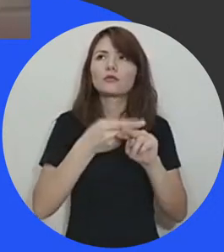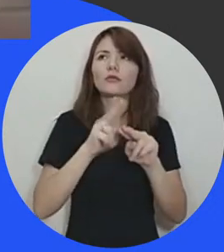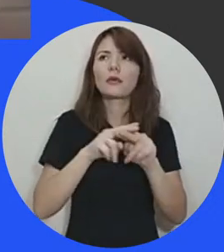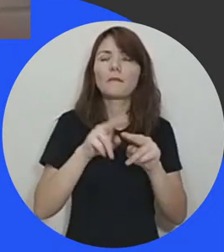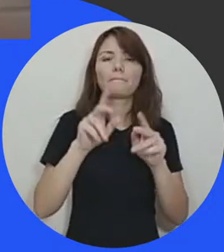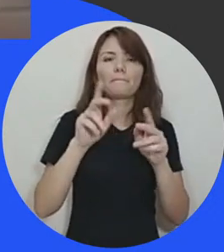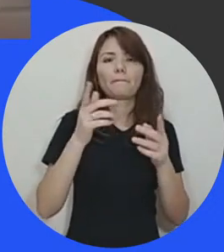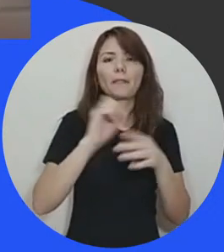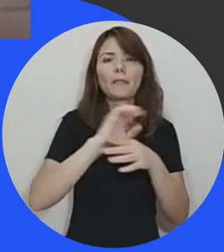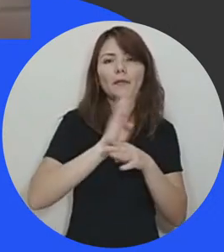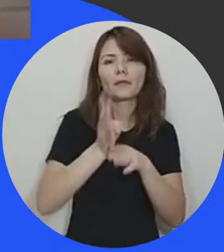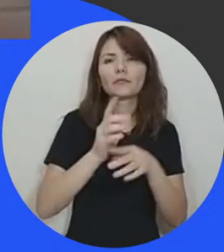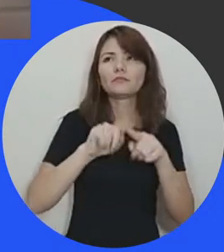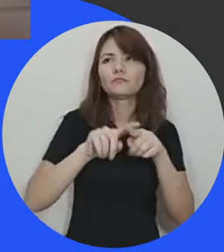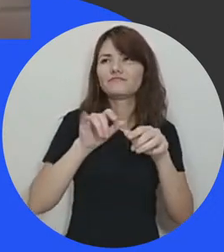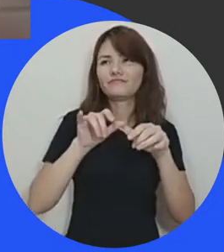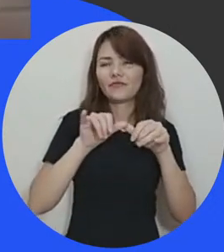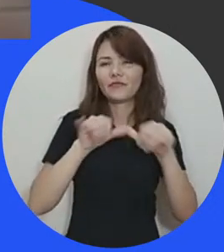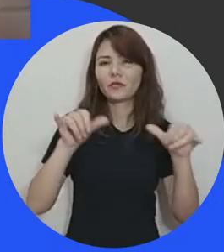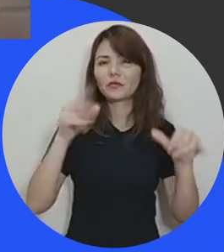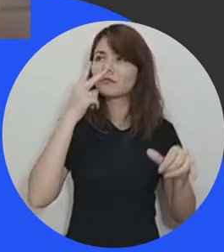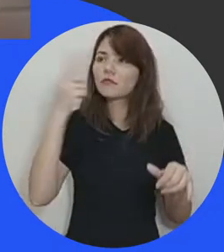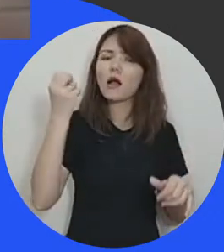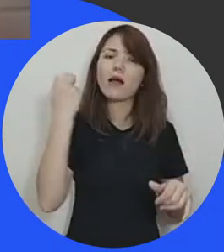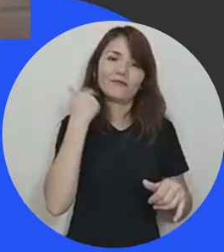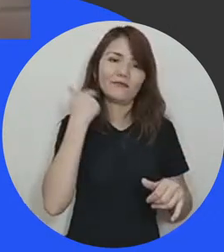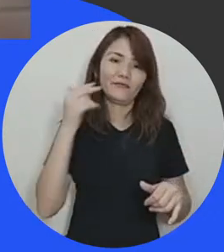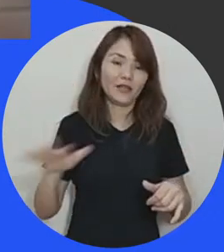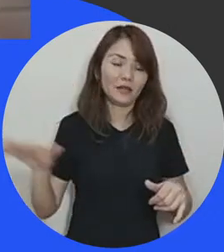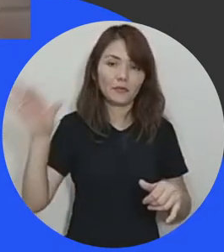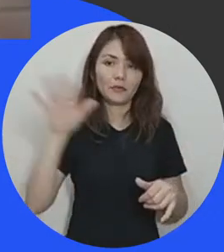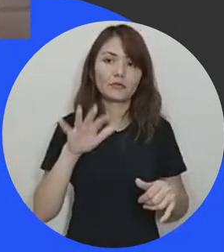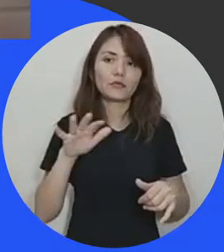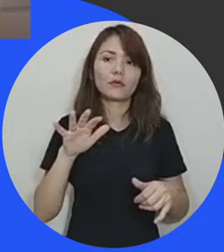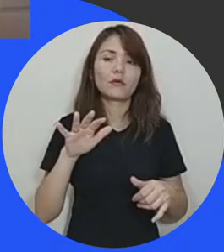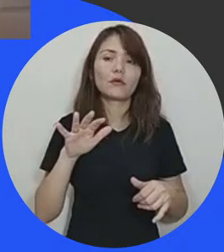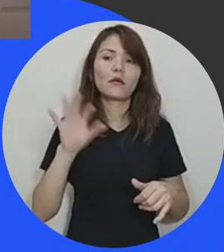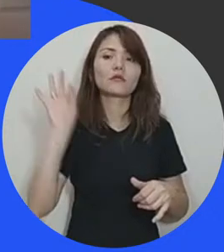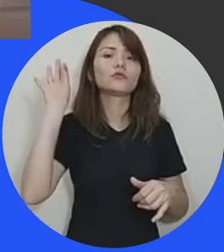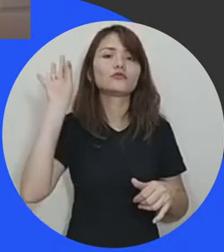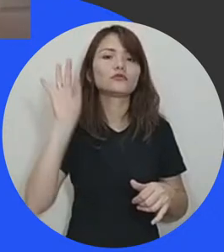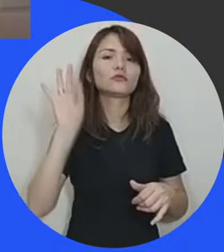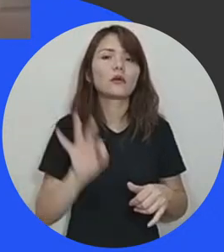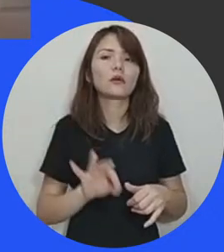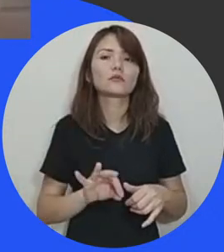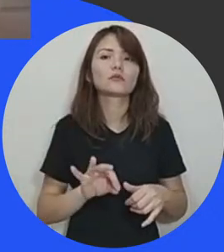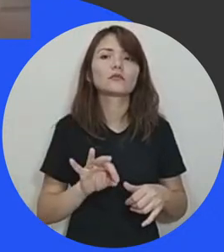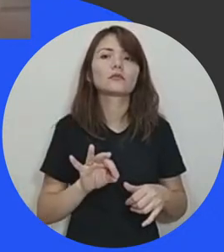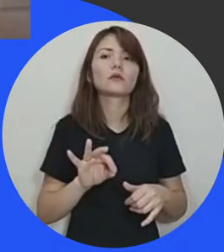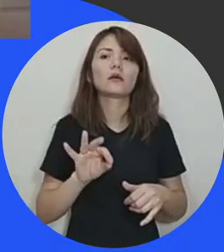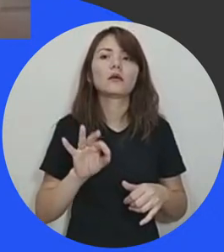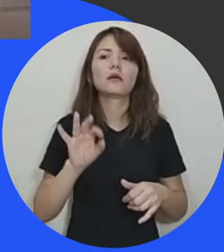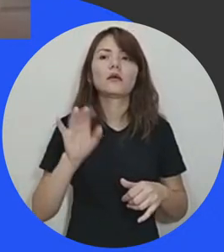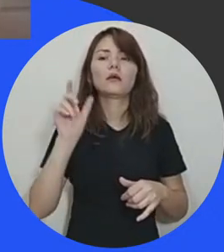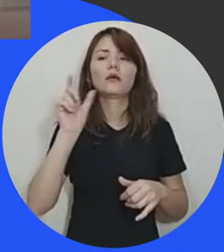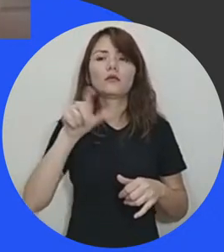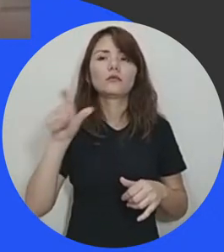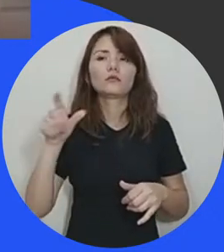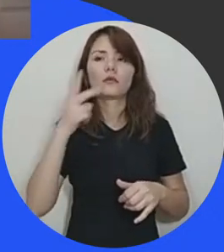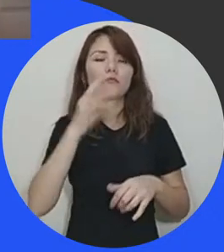UK, I mean, our major causes of death are things like cancer and heart disease. Whereas if you look at places